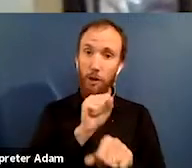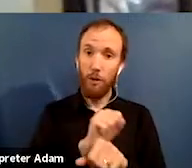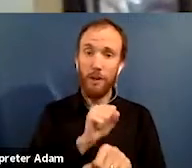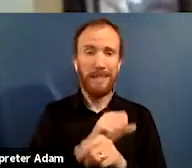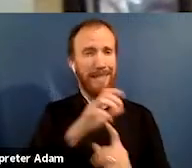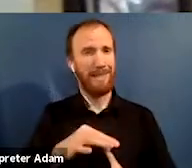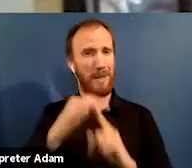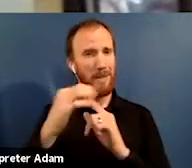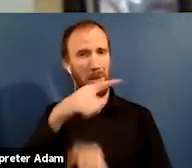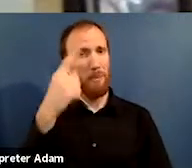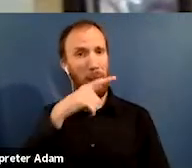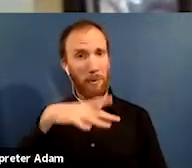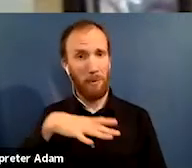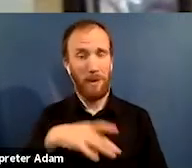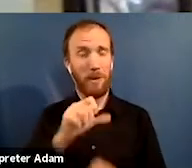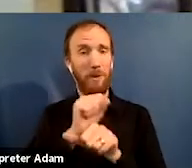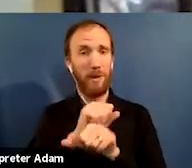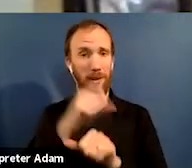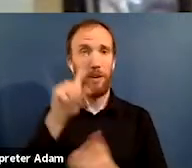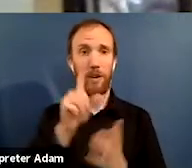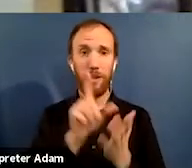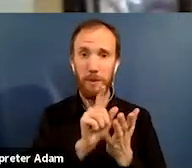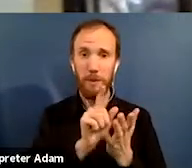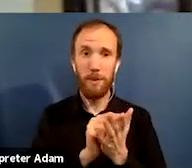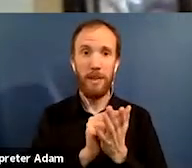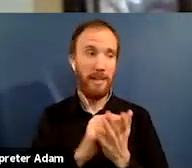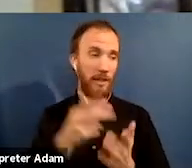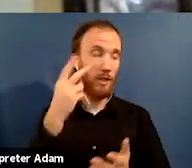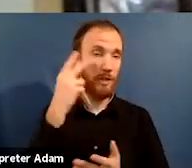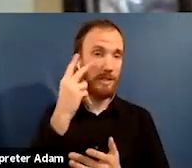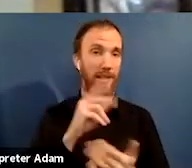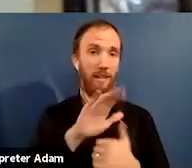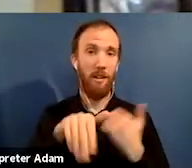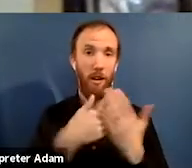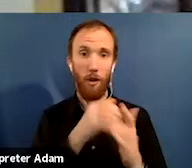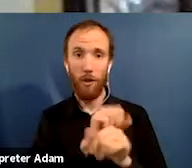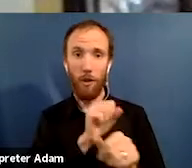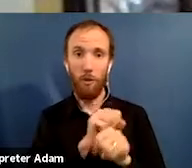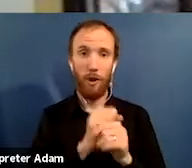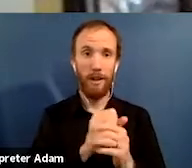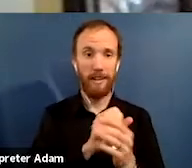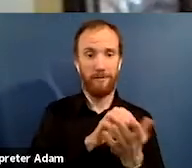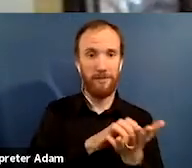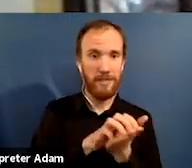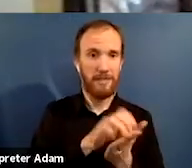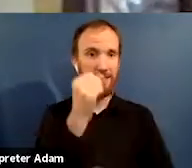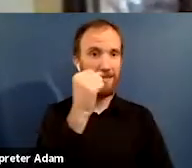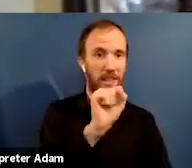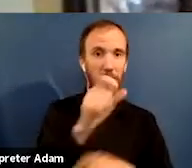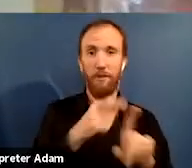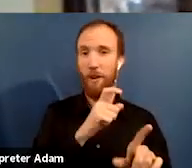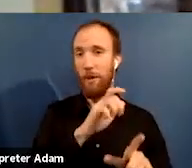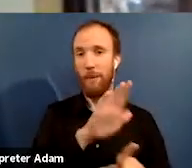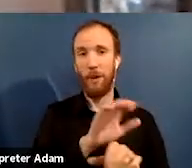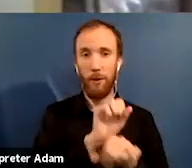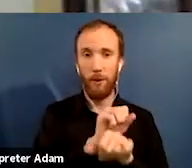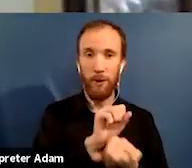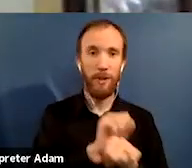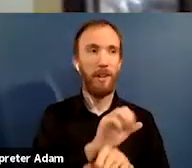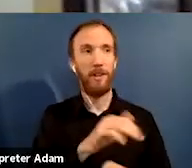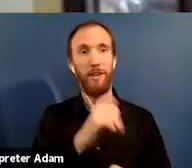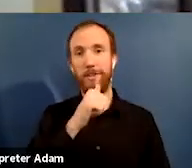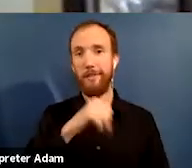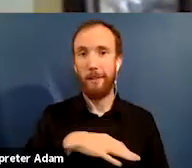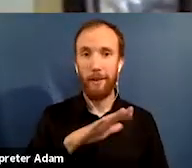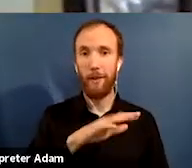had to contend with resistance that they faced as a result of their gender, but also as a result of their race. And so I could go on, but anyway, so this is sort